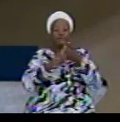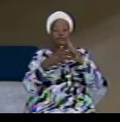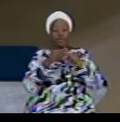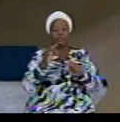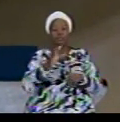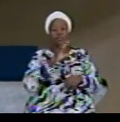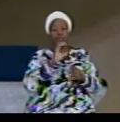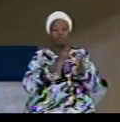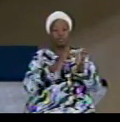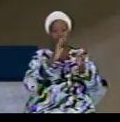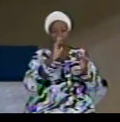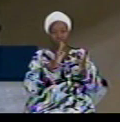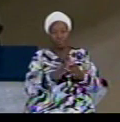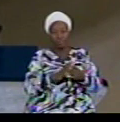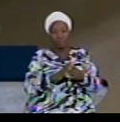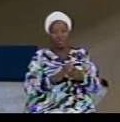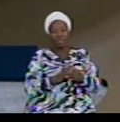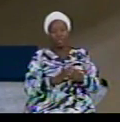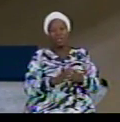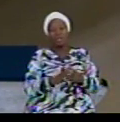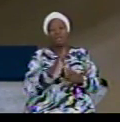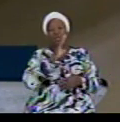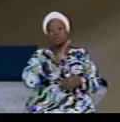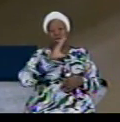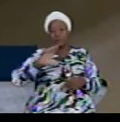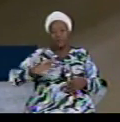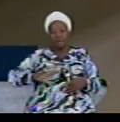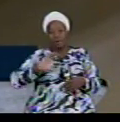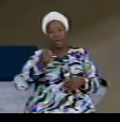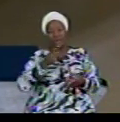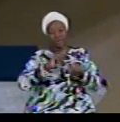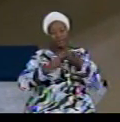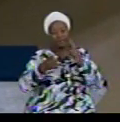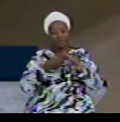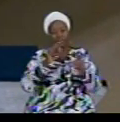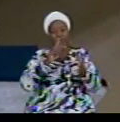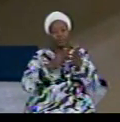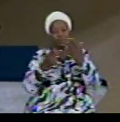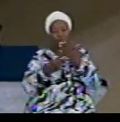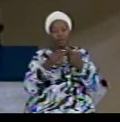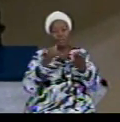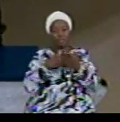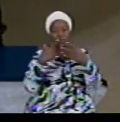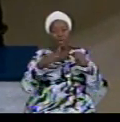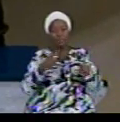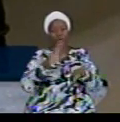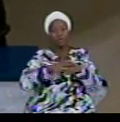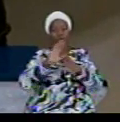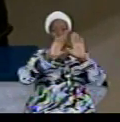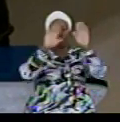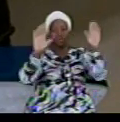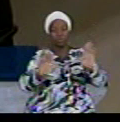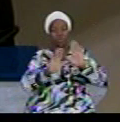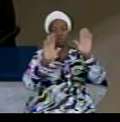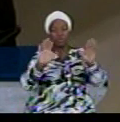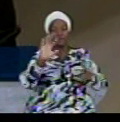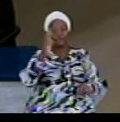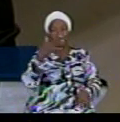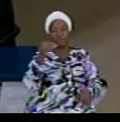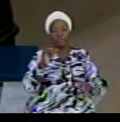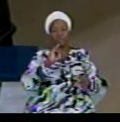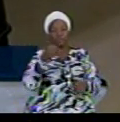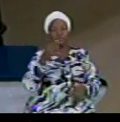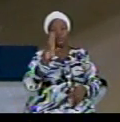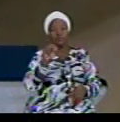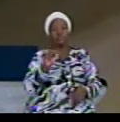Christ Friends Forum. It's going to take place on Sunday, 5th of June,